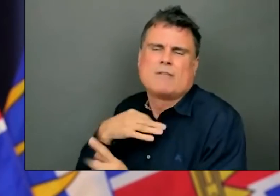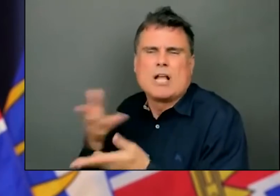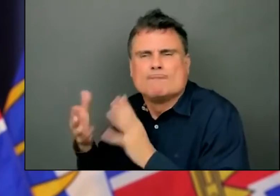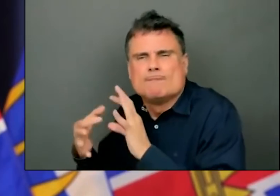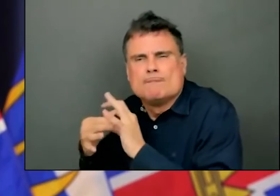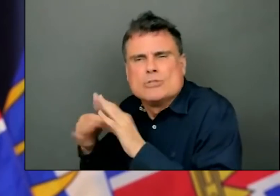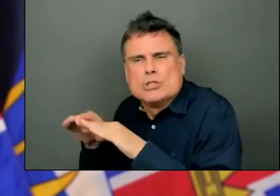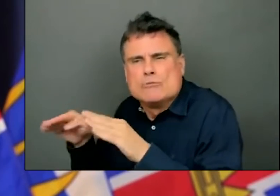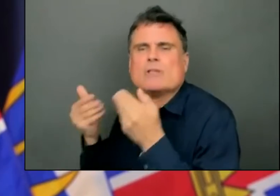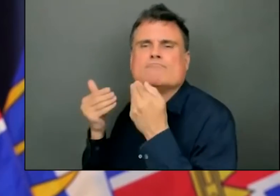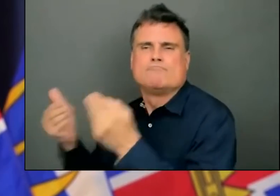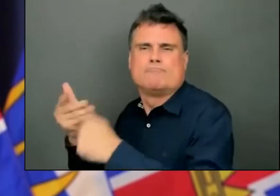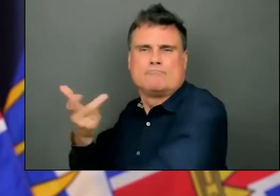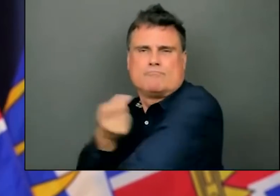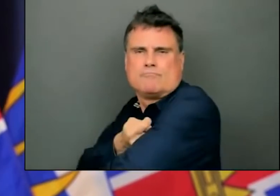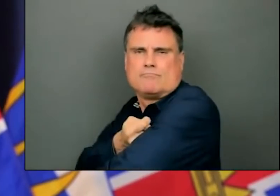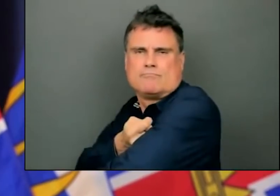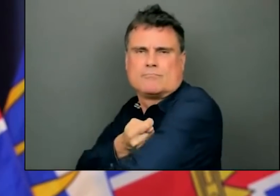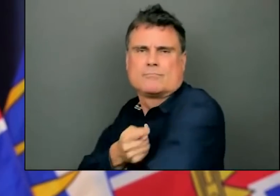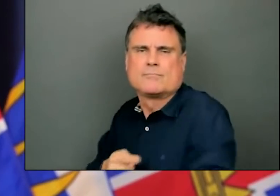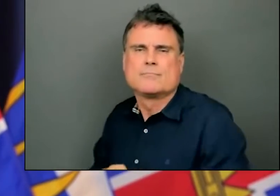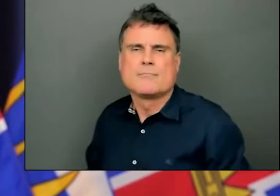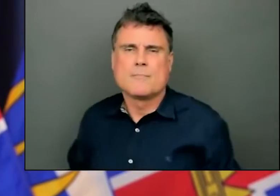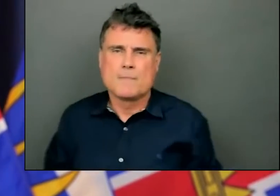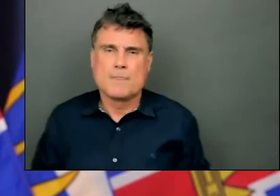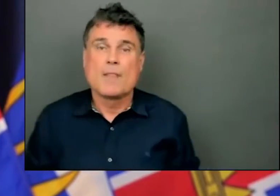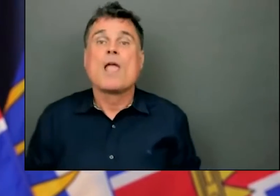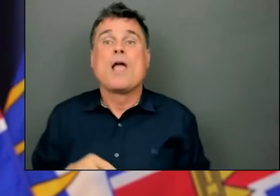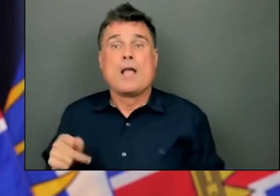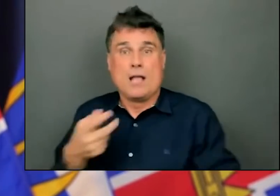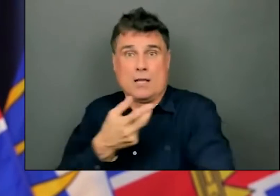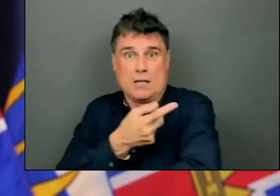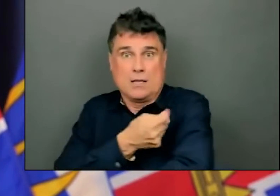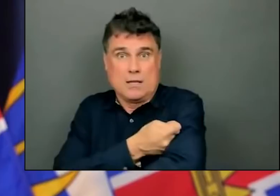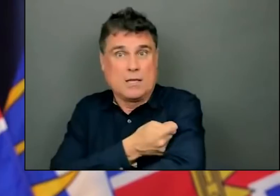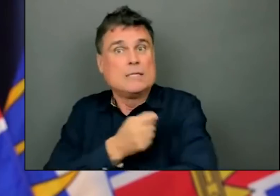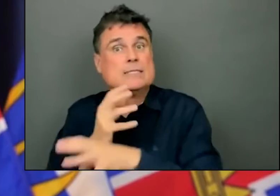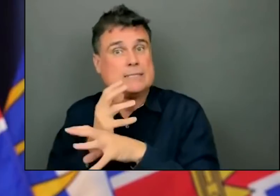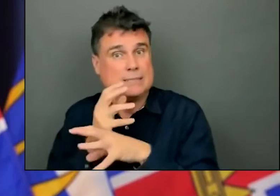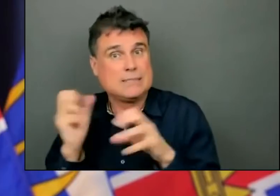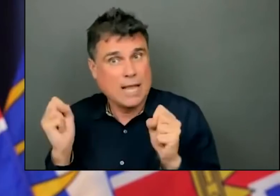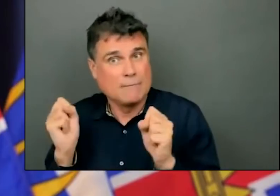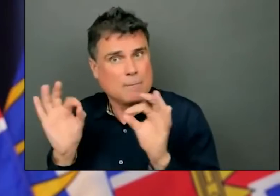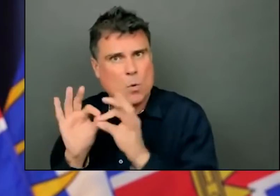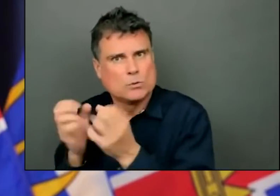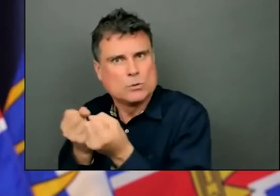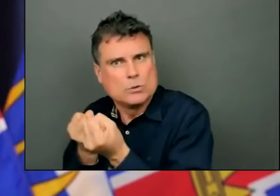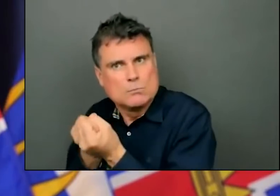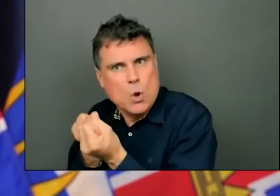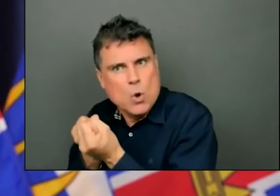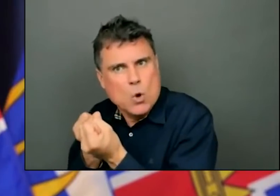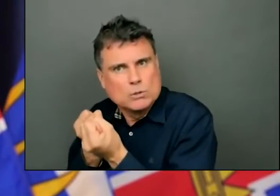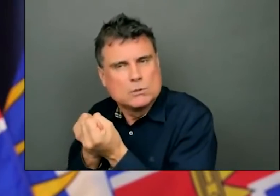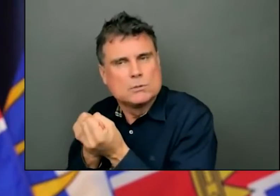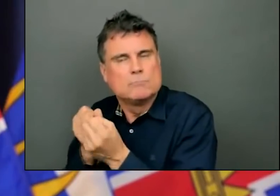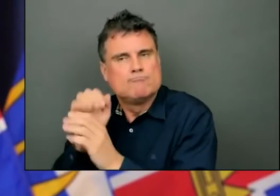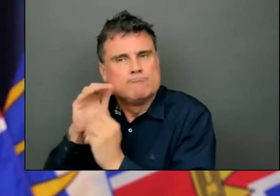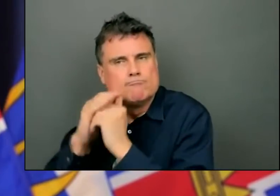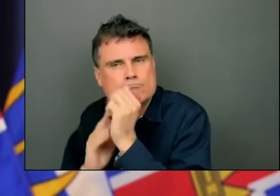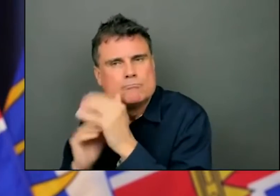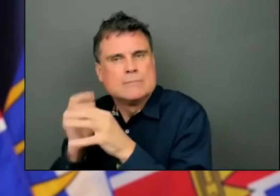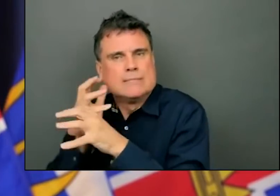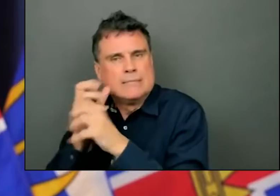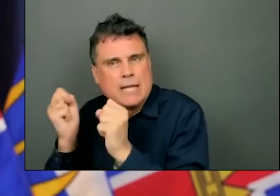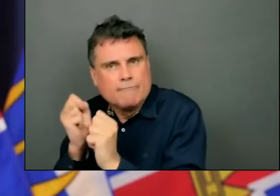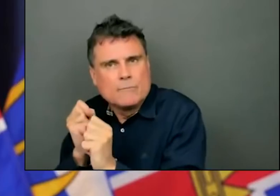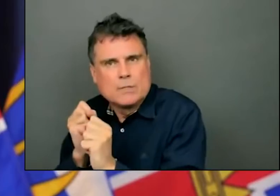are vaccinated in a way that supports them. That was the number one most important thing. So we have been focusing on that. Having said